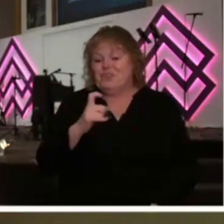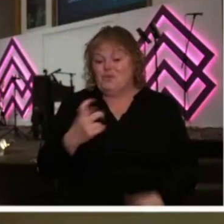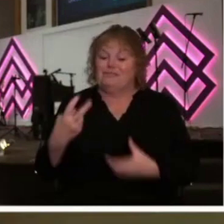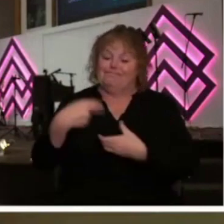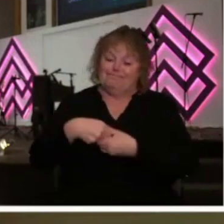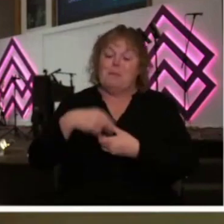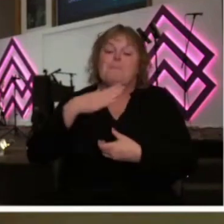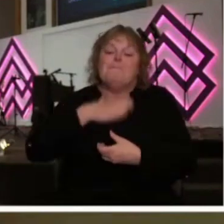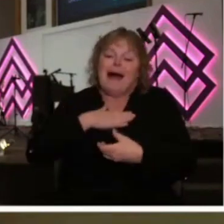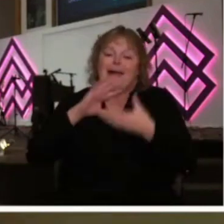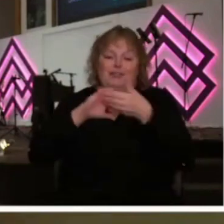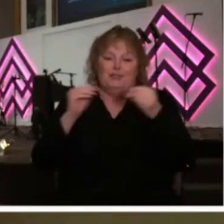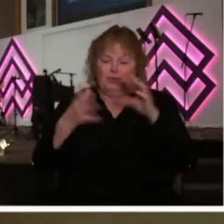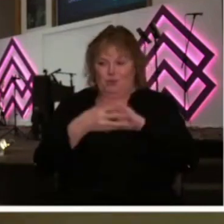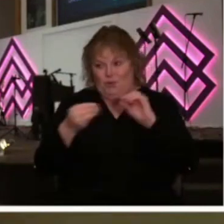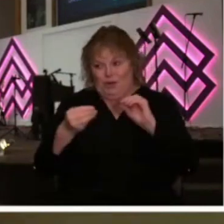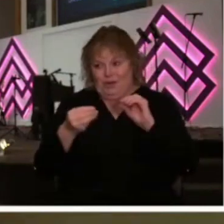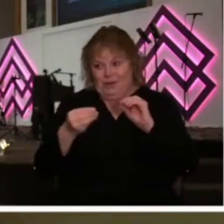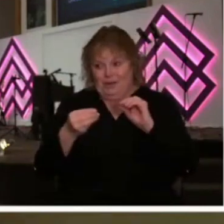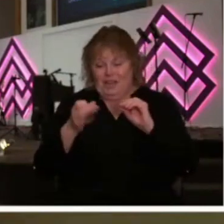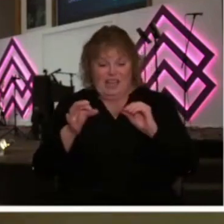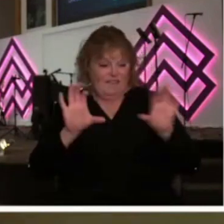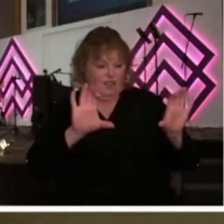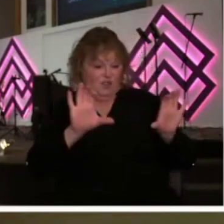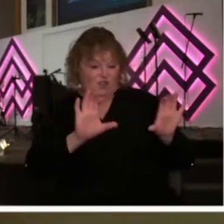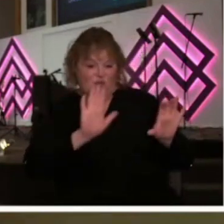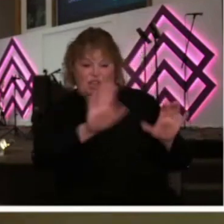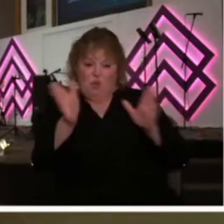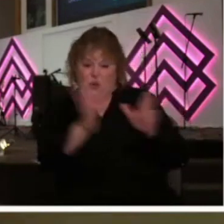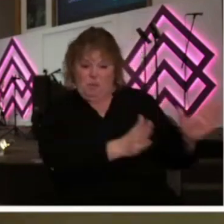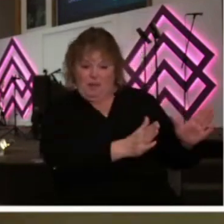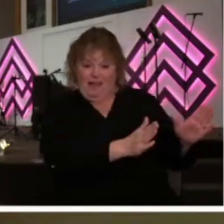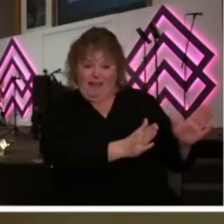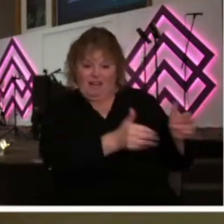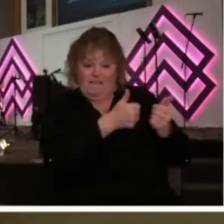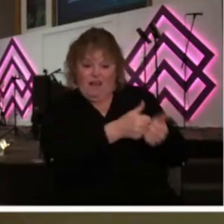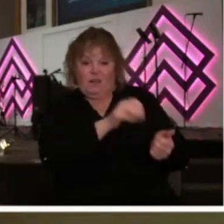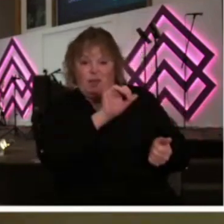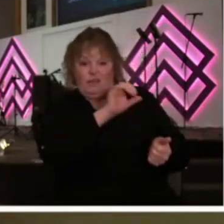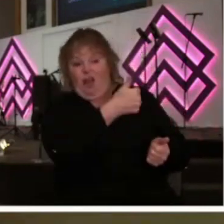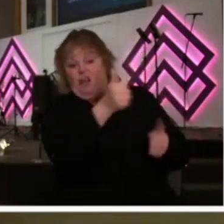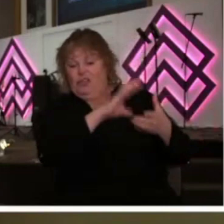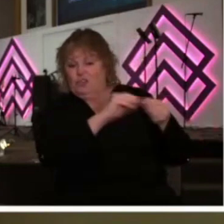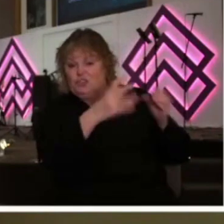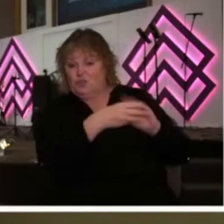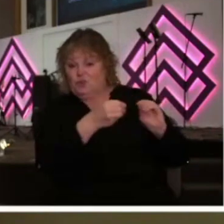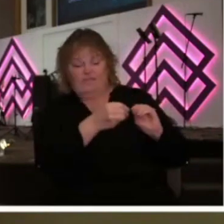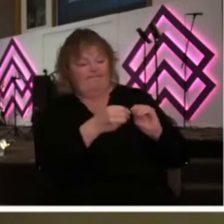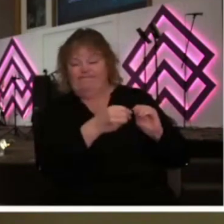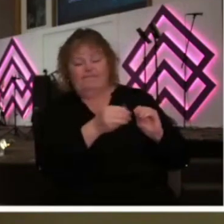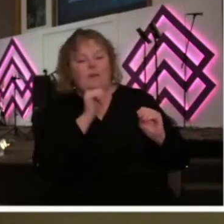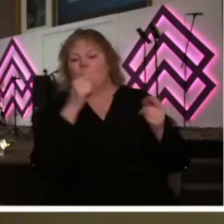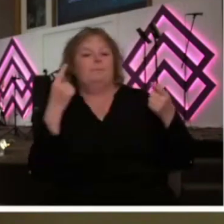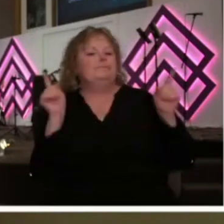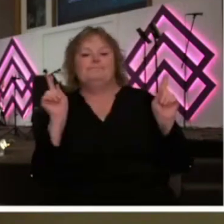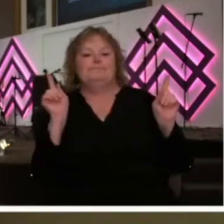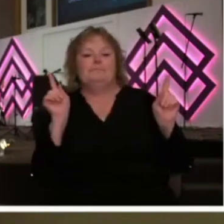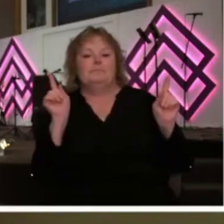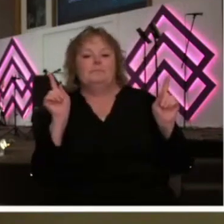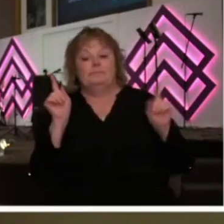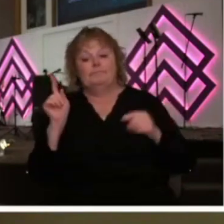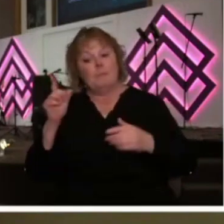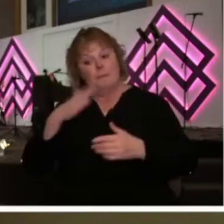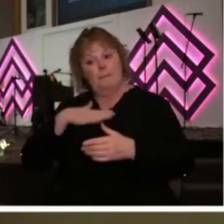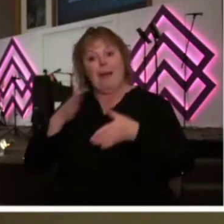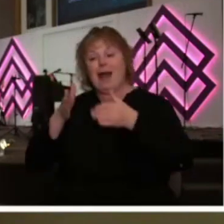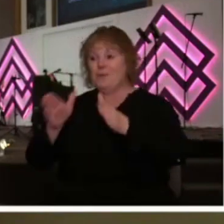my story. Because as long as you're doing things your way, you're going to mess up your story. My way,